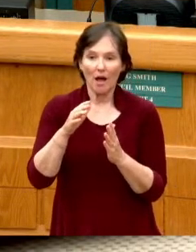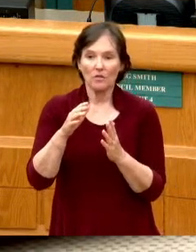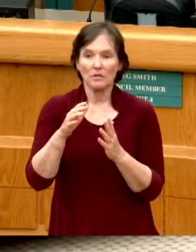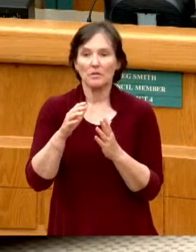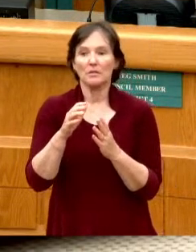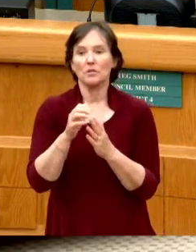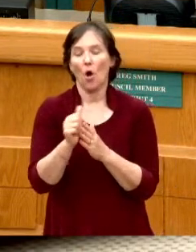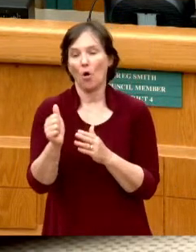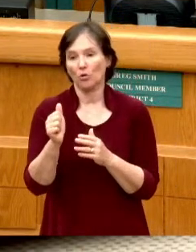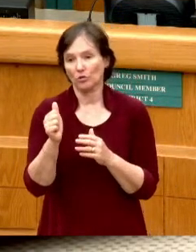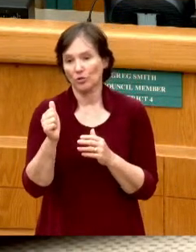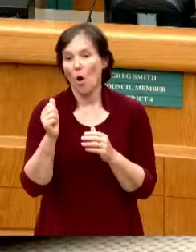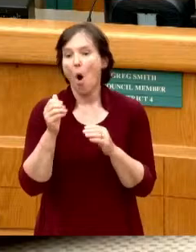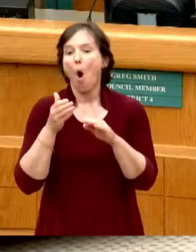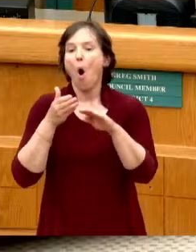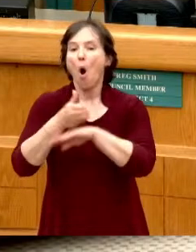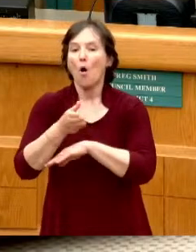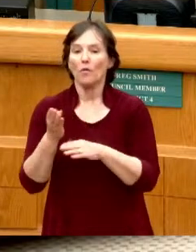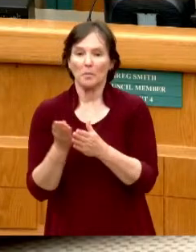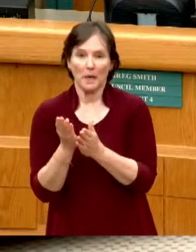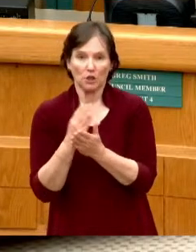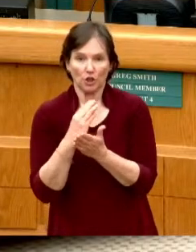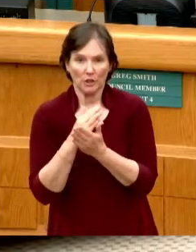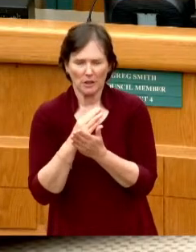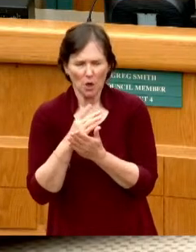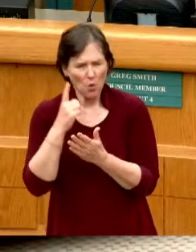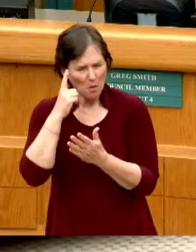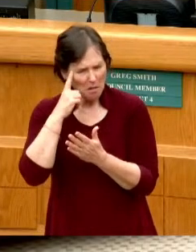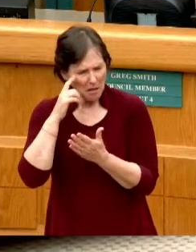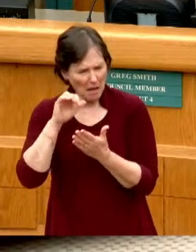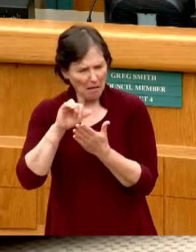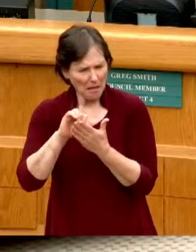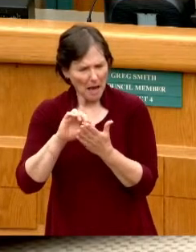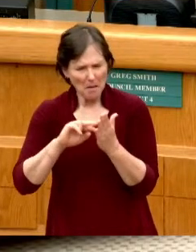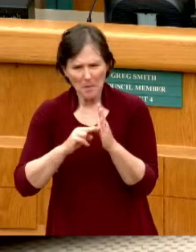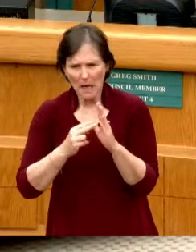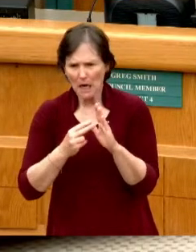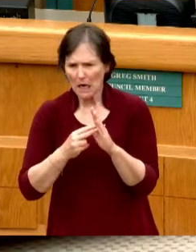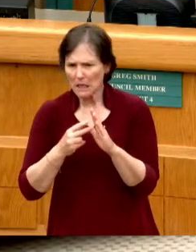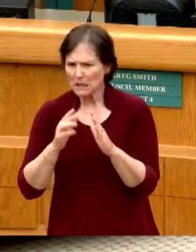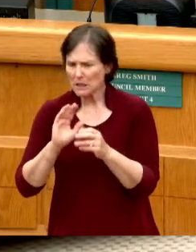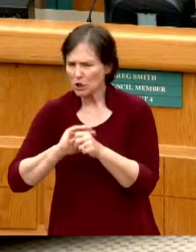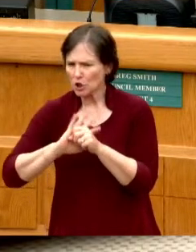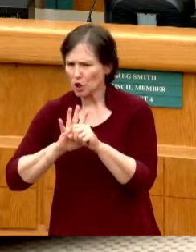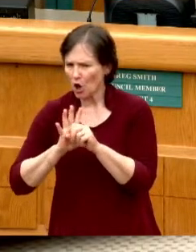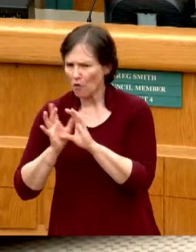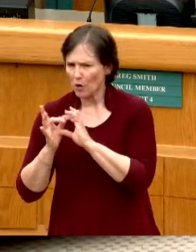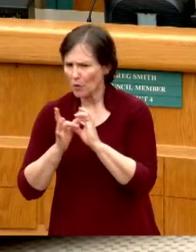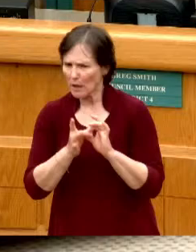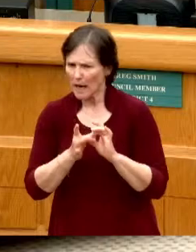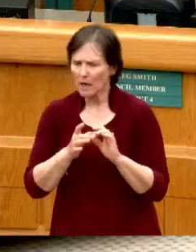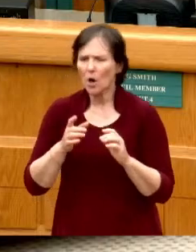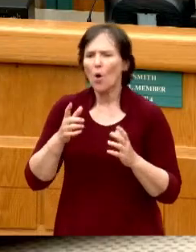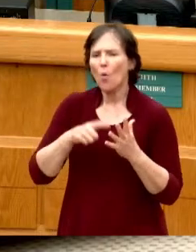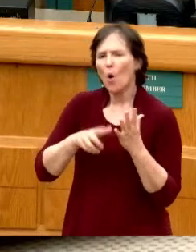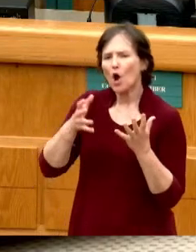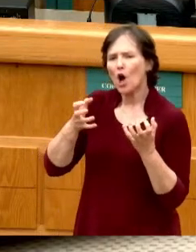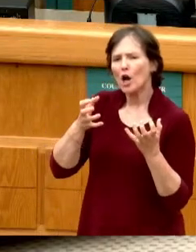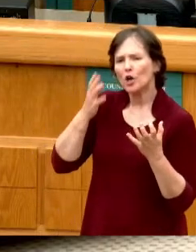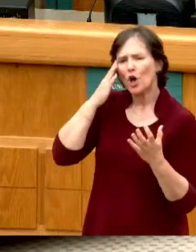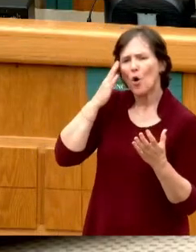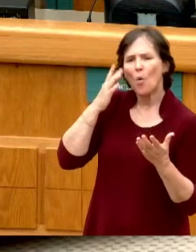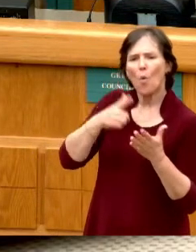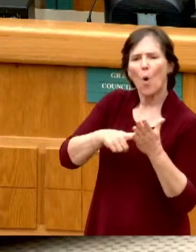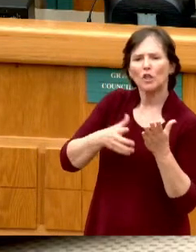what services they're providing. We think they're COVID-19 related. We're not sure. We would like to know what services they're providing and why they're over budget. Sure.